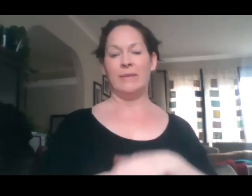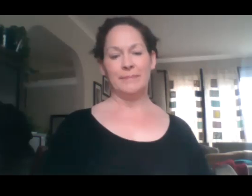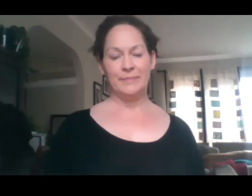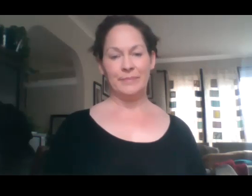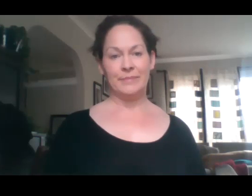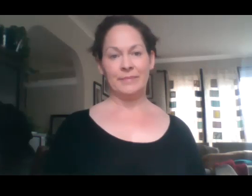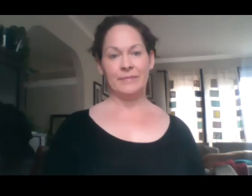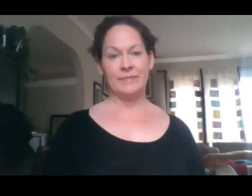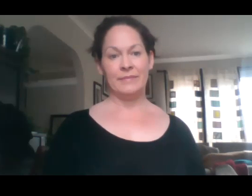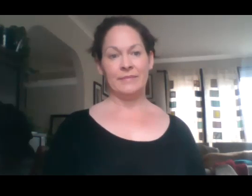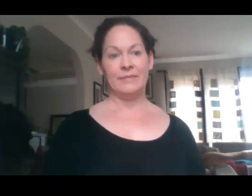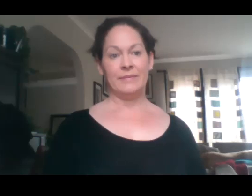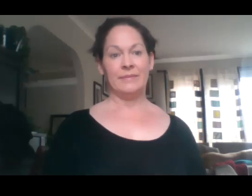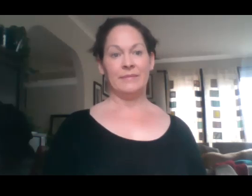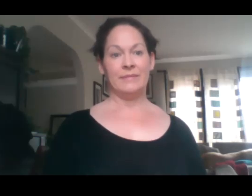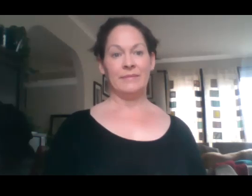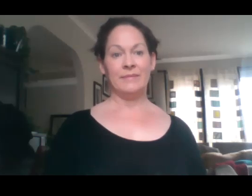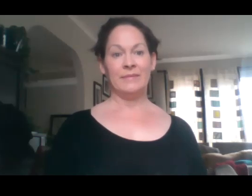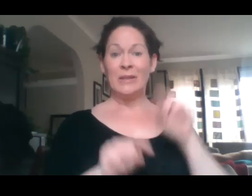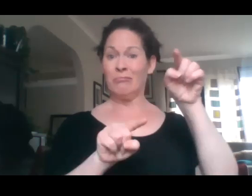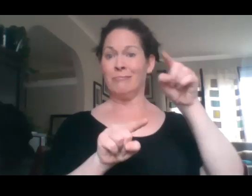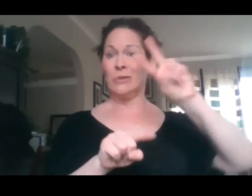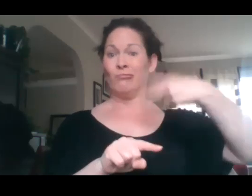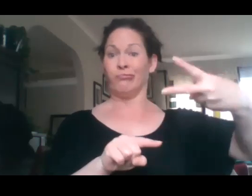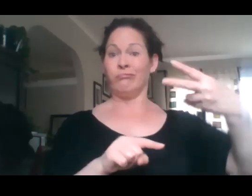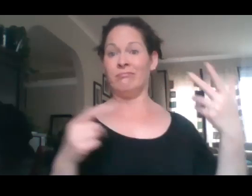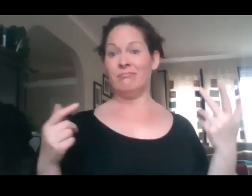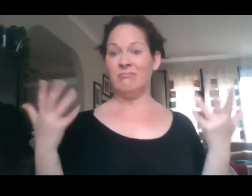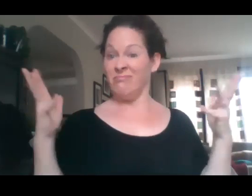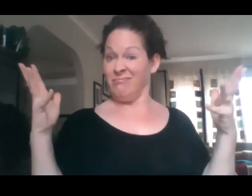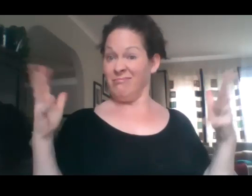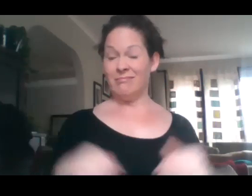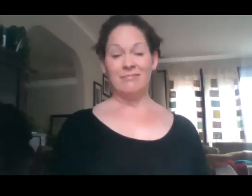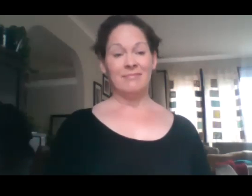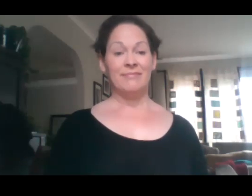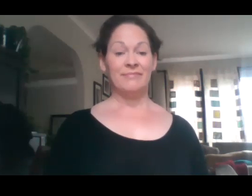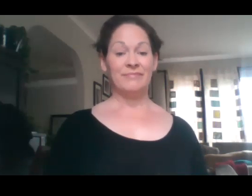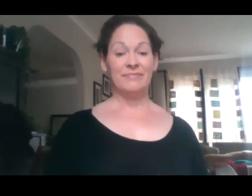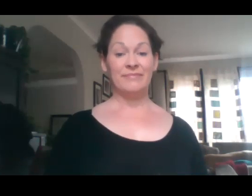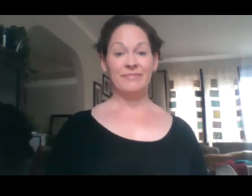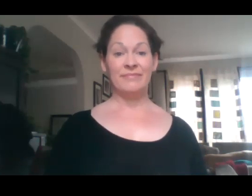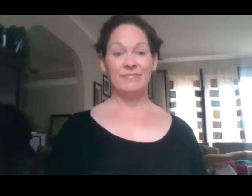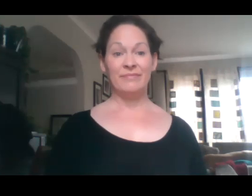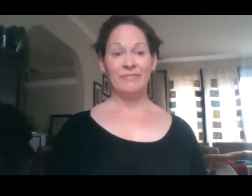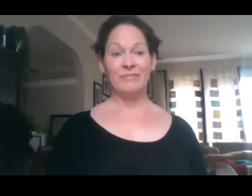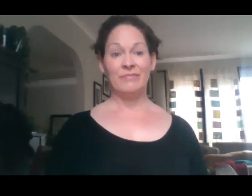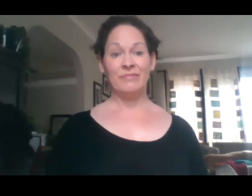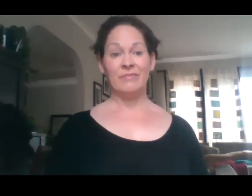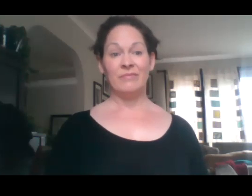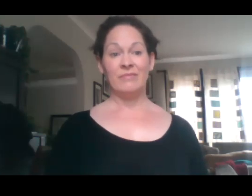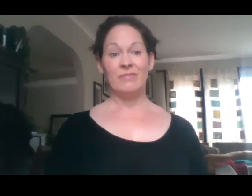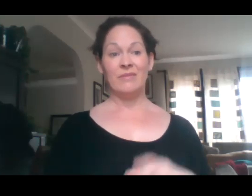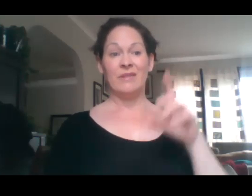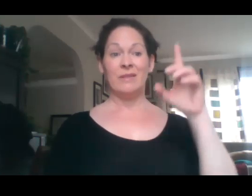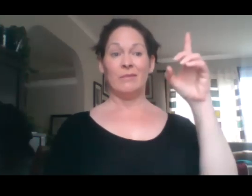behold, I've just switched these two around. Right? This has become the range of my inverse, and